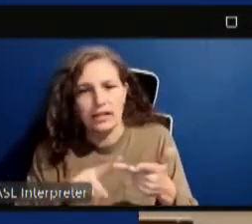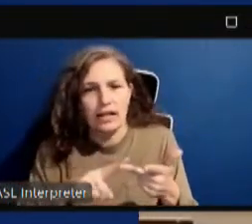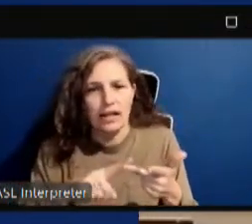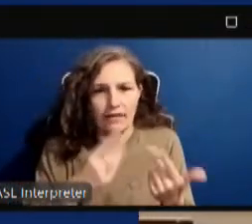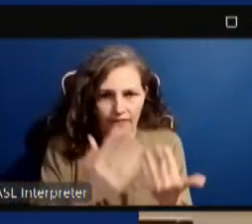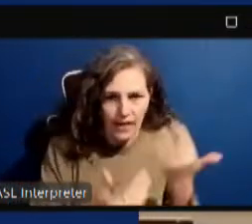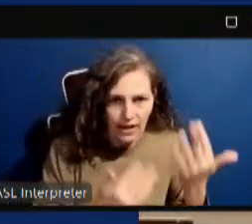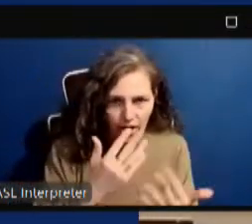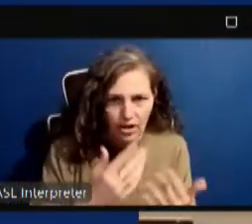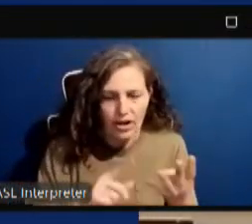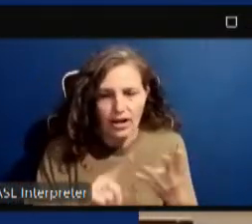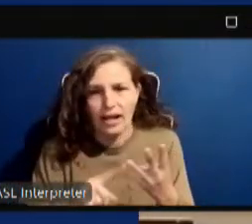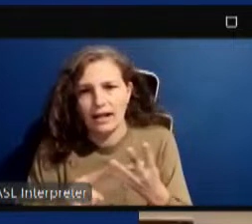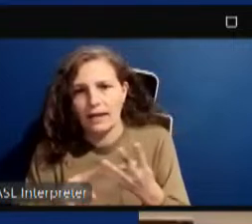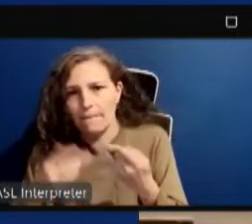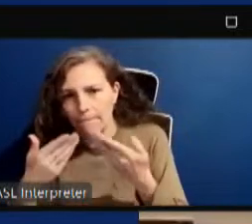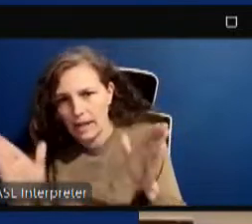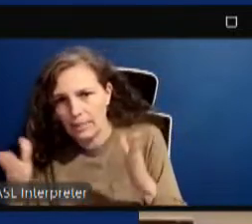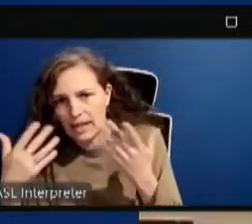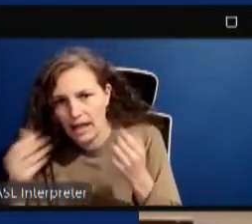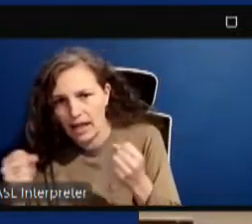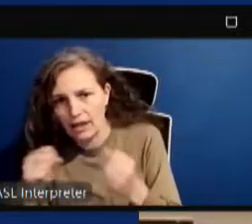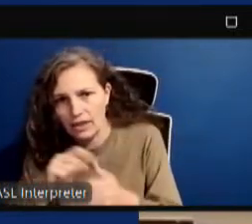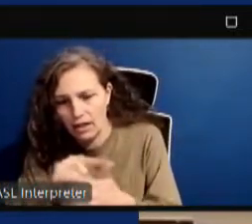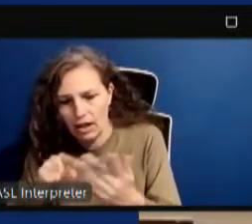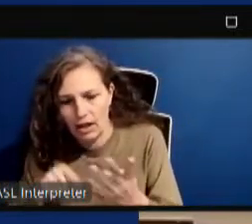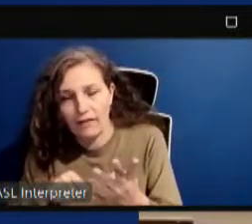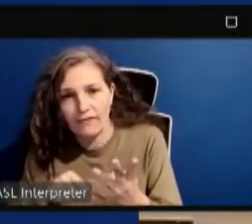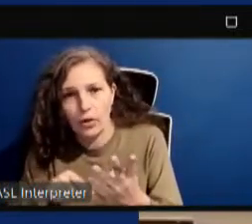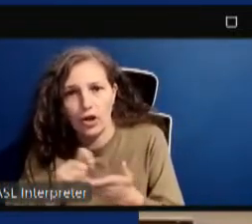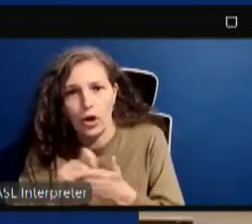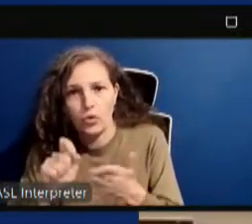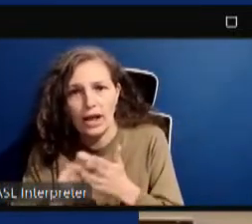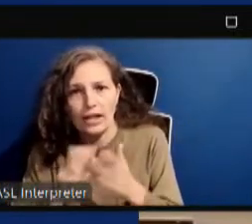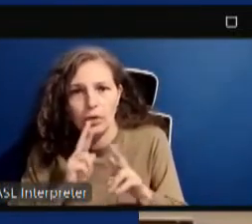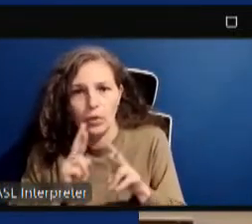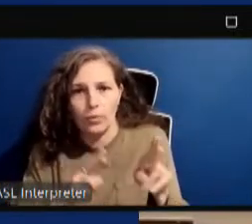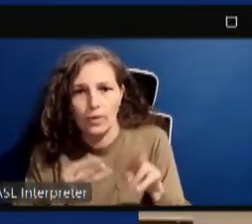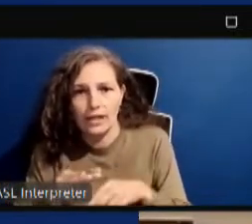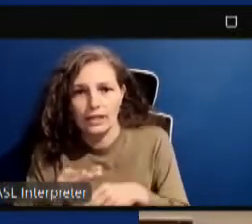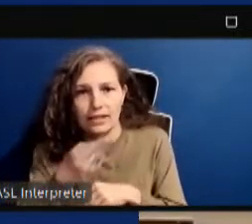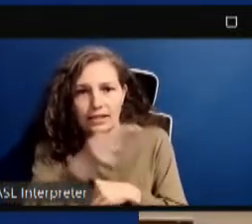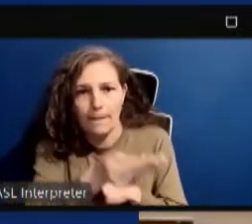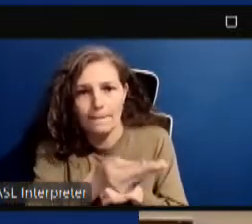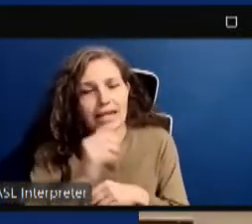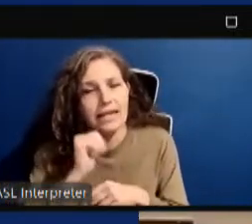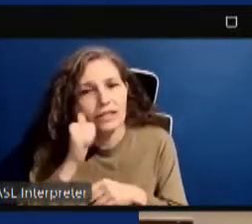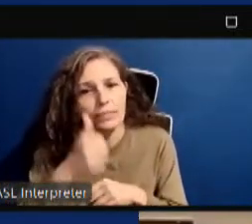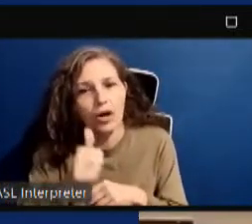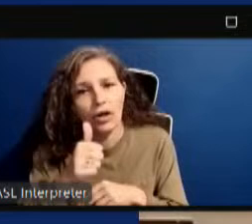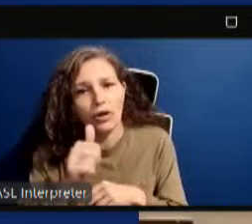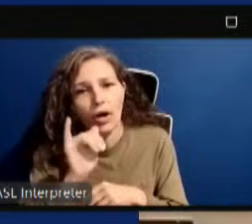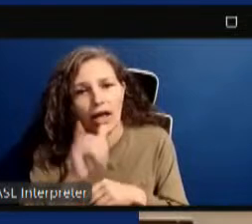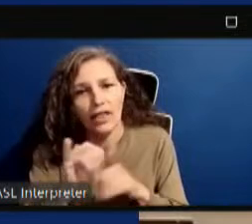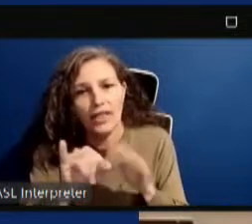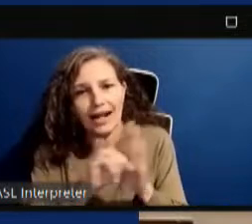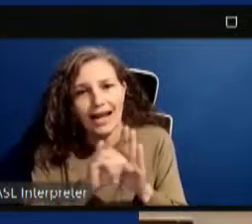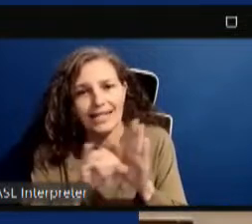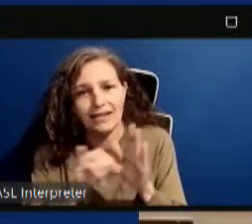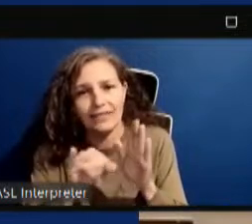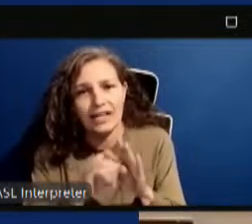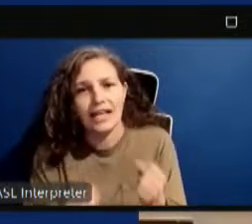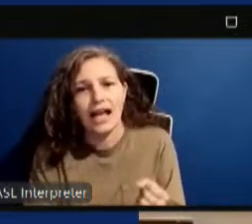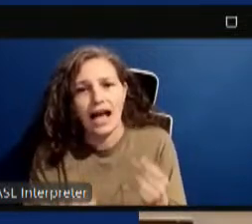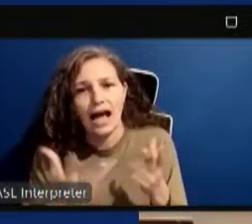writing a report that is due to be submitted tomorrow, which identifies the dollar amount of the fees that